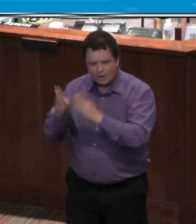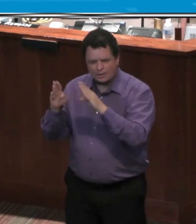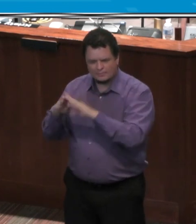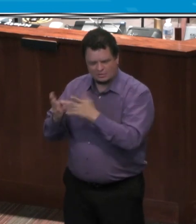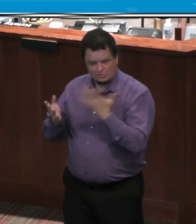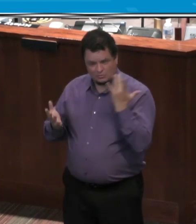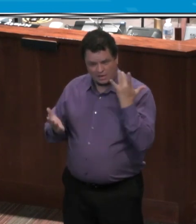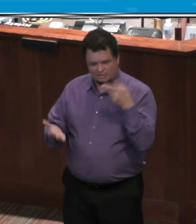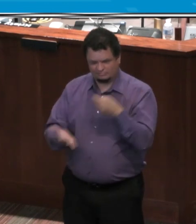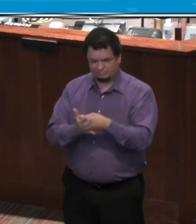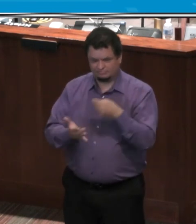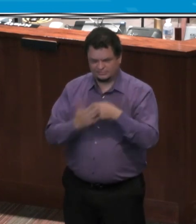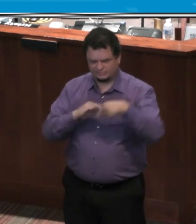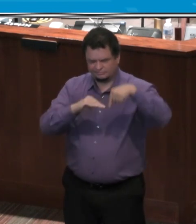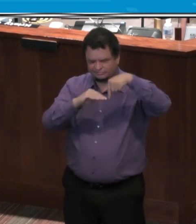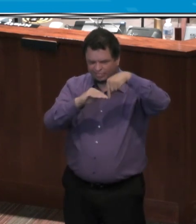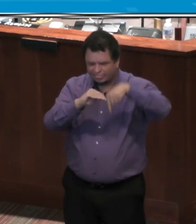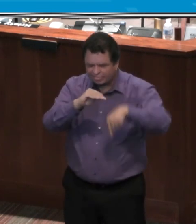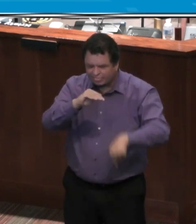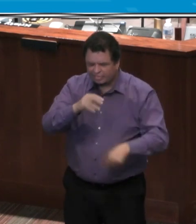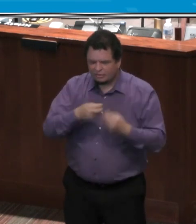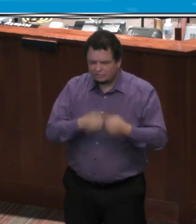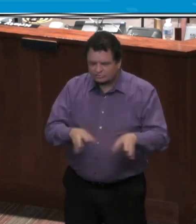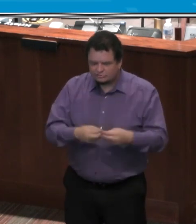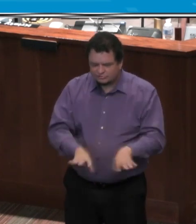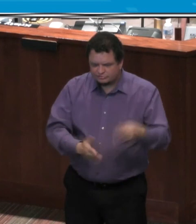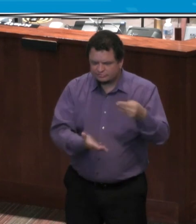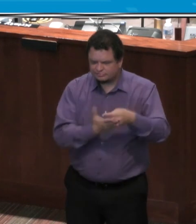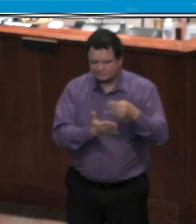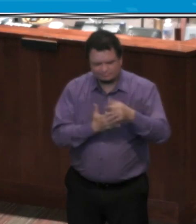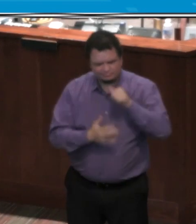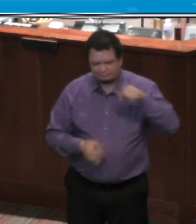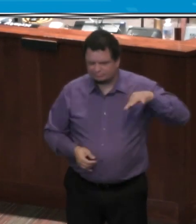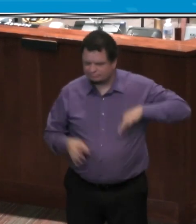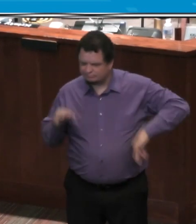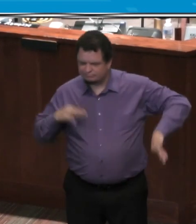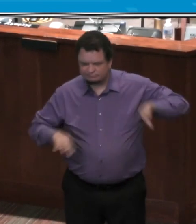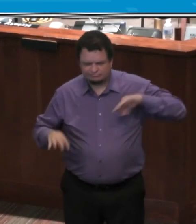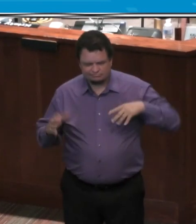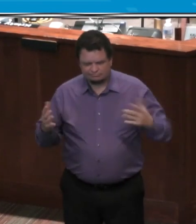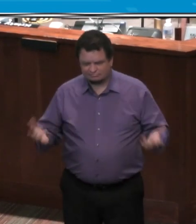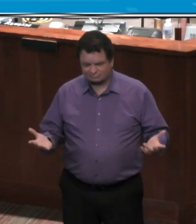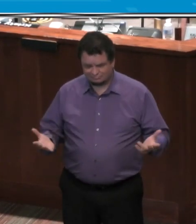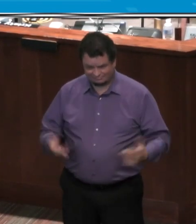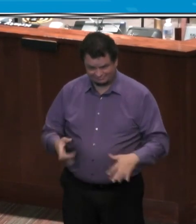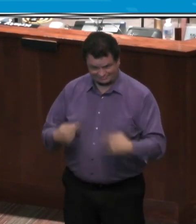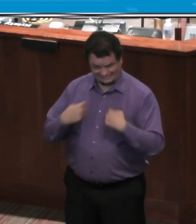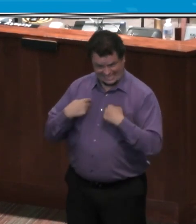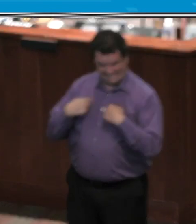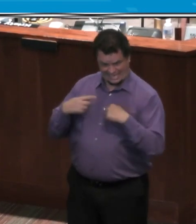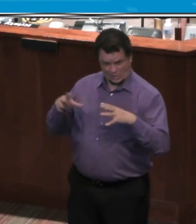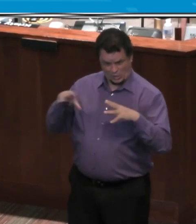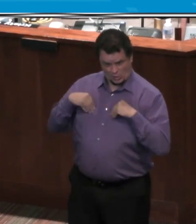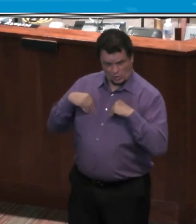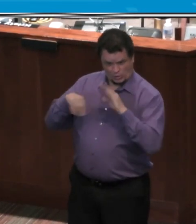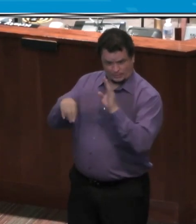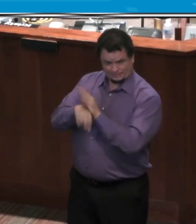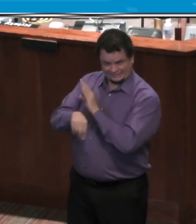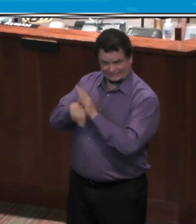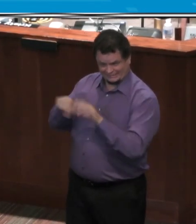business owner. I've gone through 4 babysitters in just this summer. So with the return to learn and everything, it's